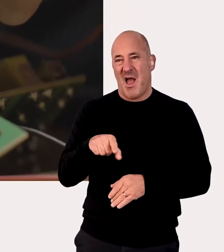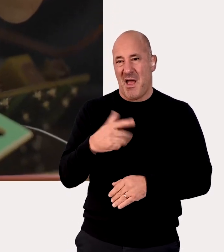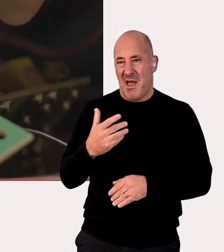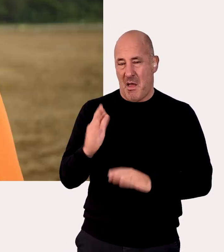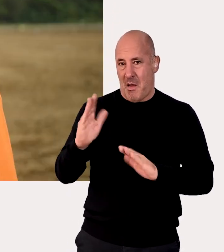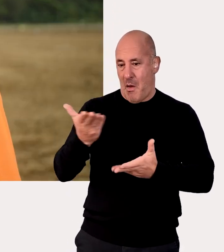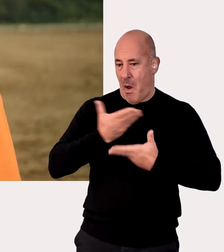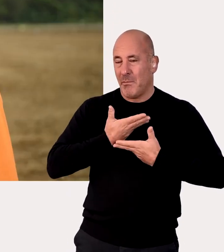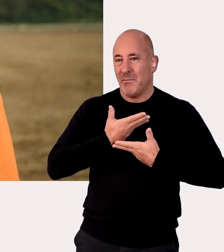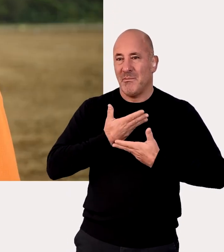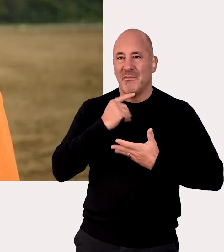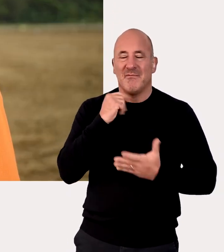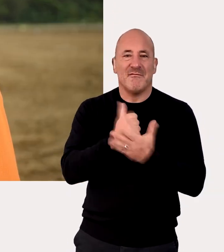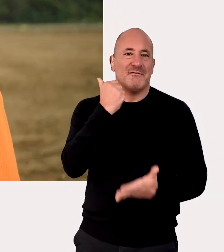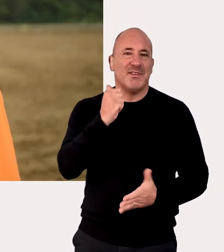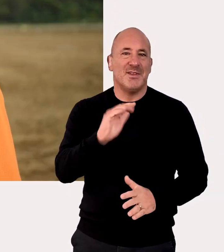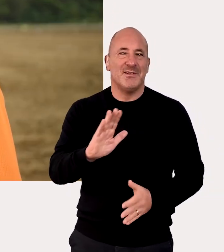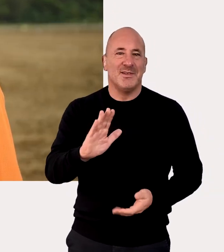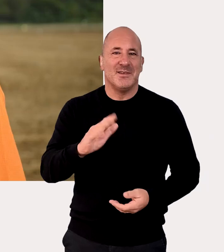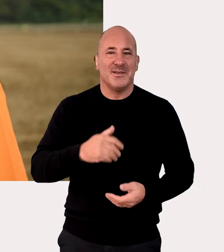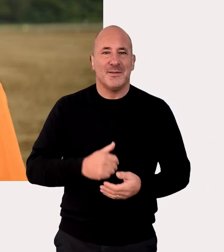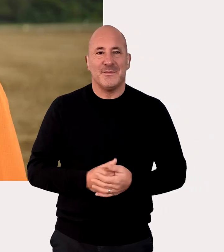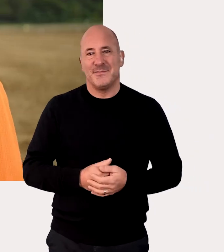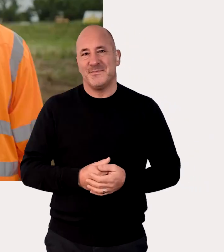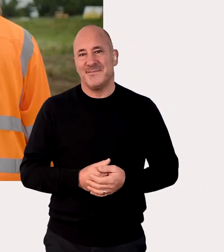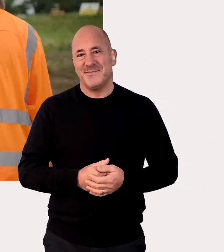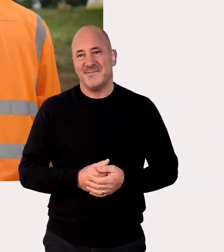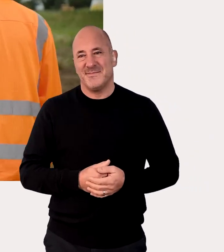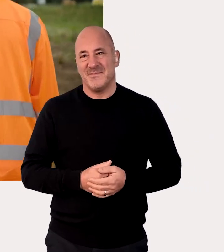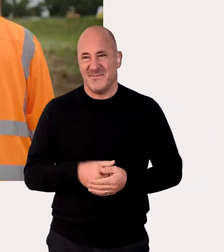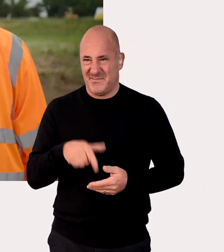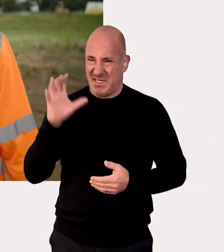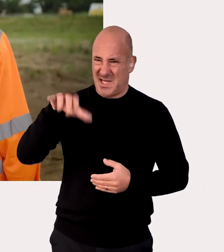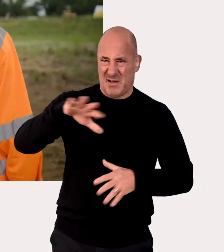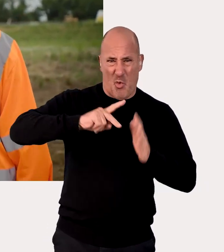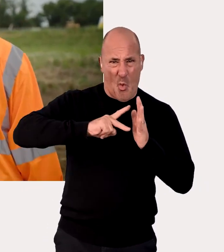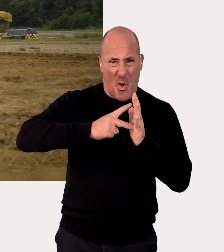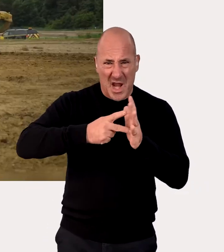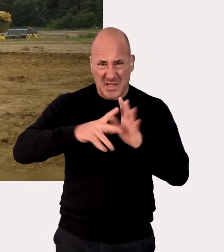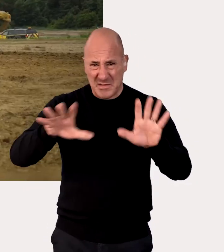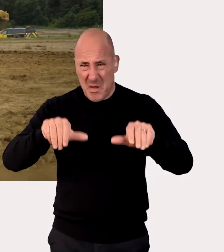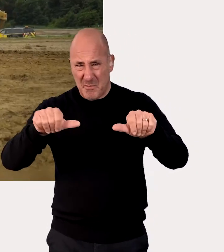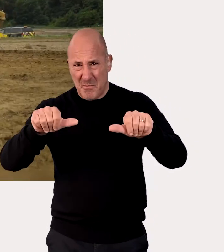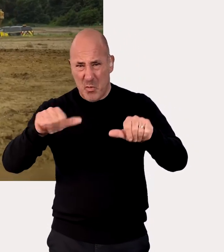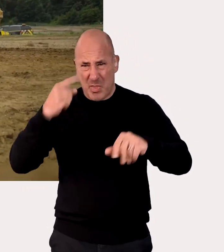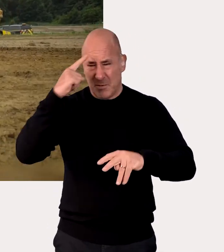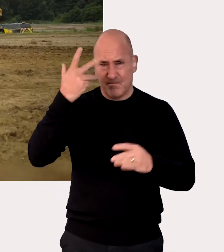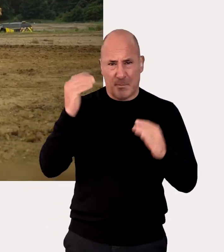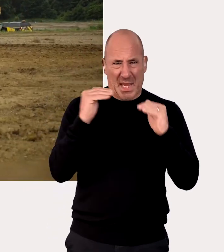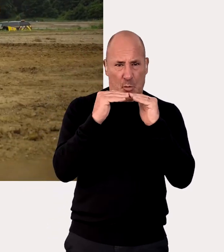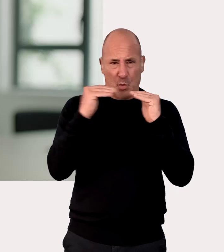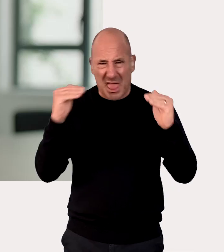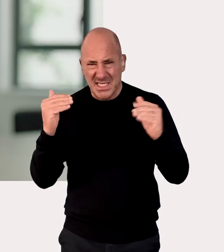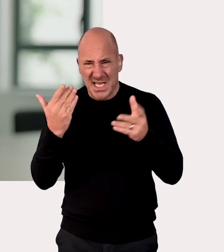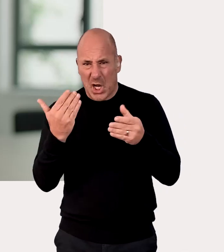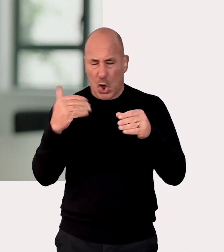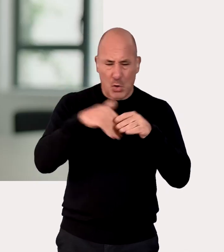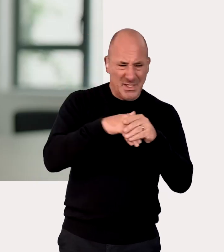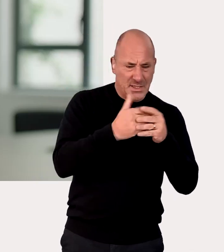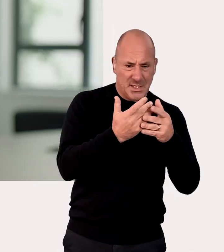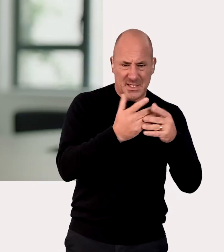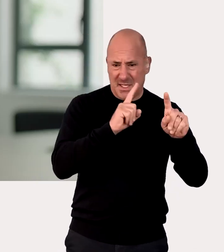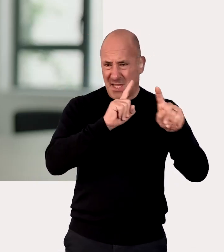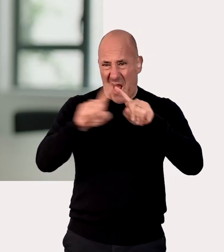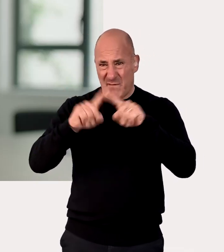applied for this apprenticeship and I got it, which is great. They've not only got the site organised, but they are thinking